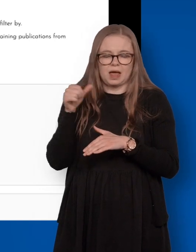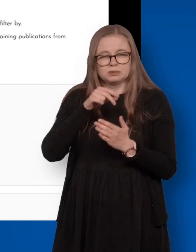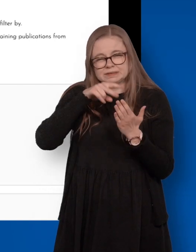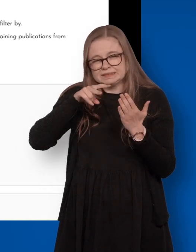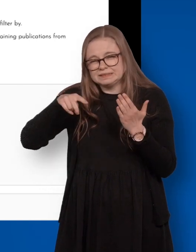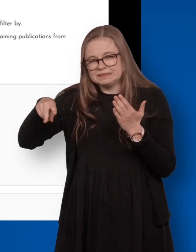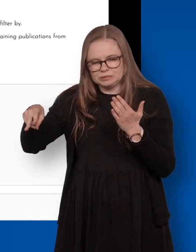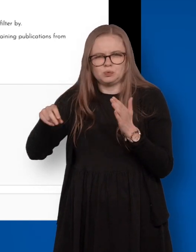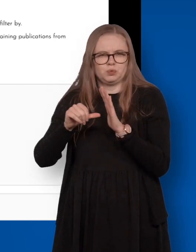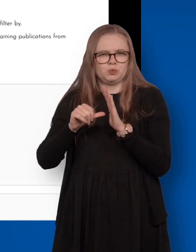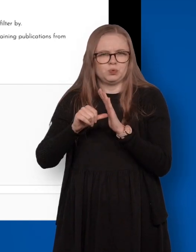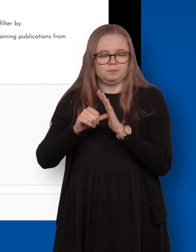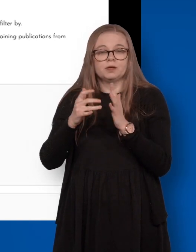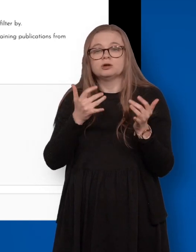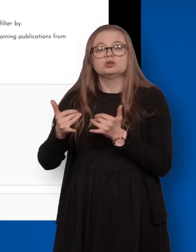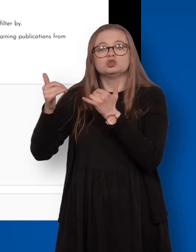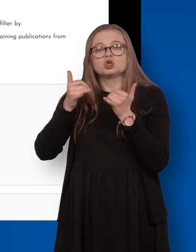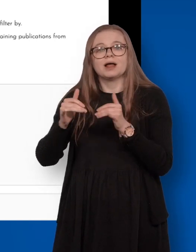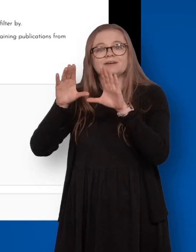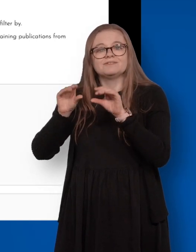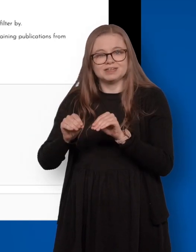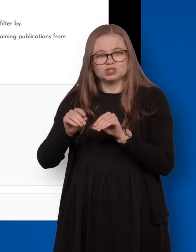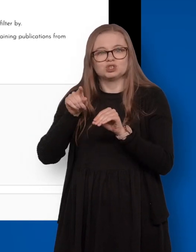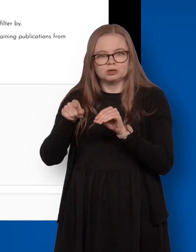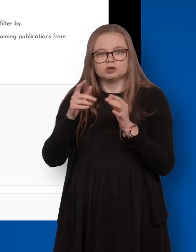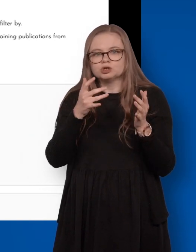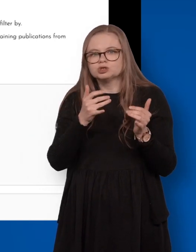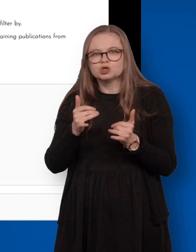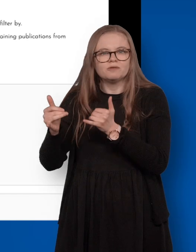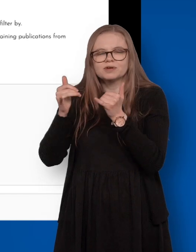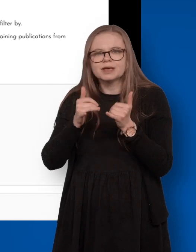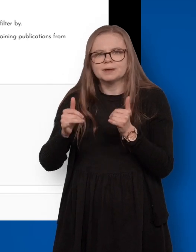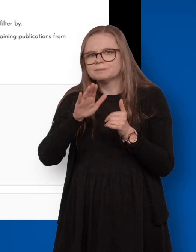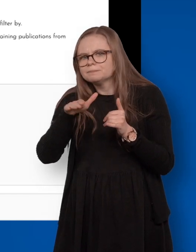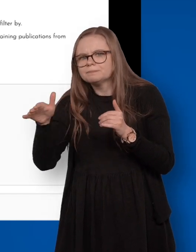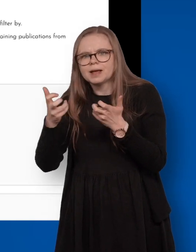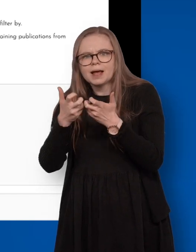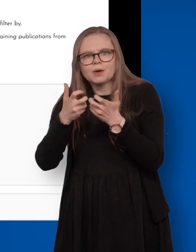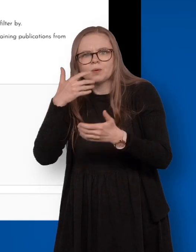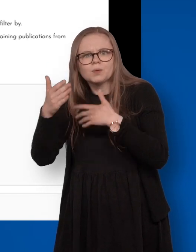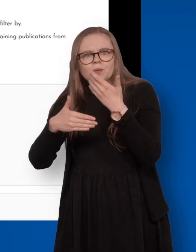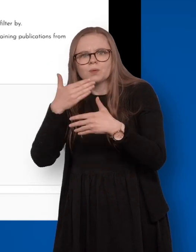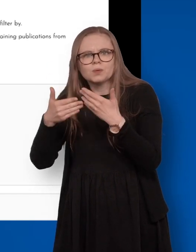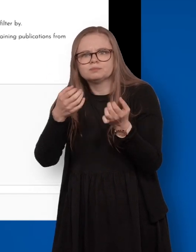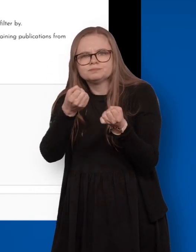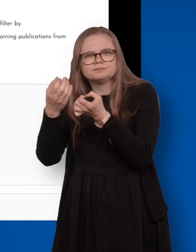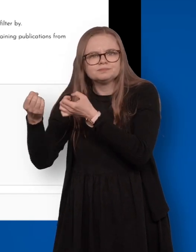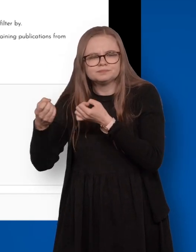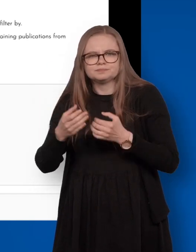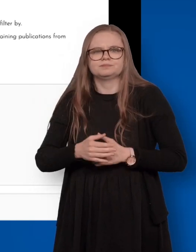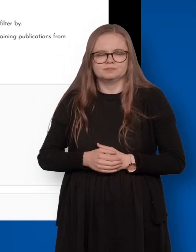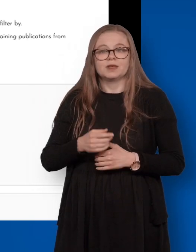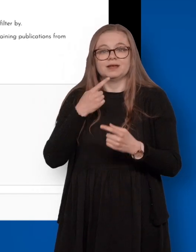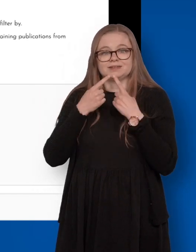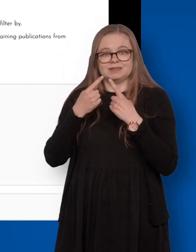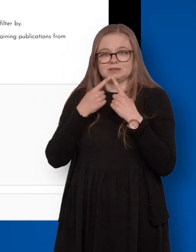When we come to the end of a trial and we put a survey to a group of employees to try and assess how that trial has gone, we package up the data from